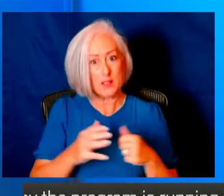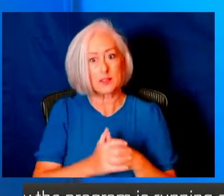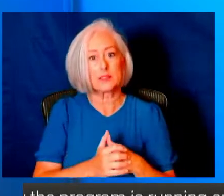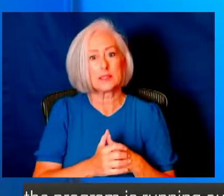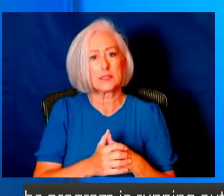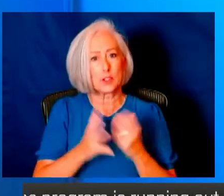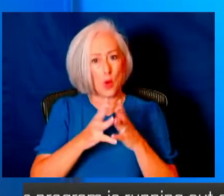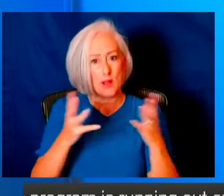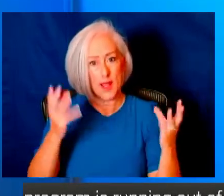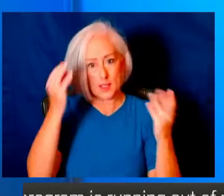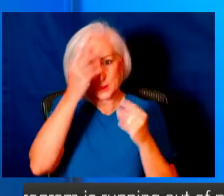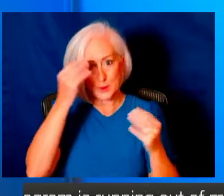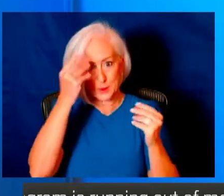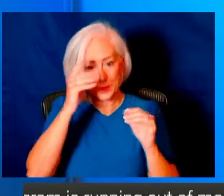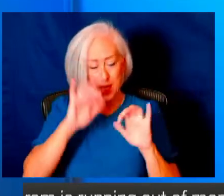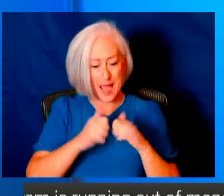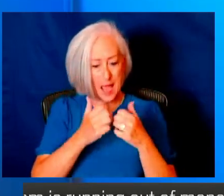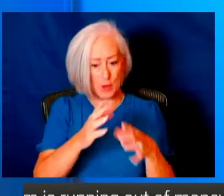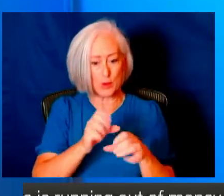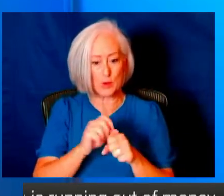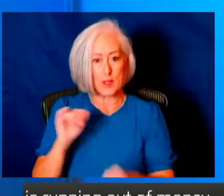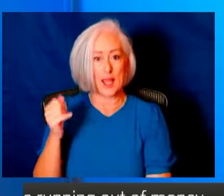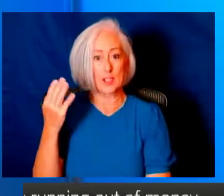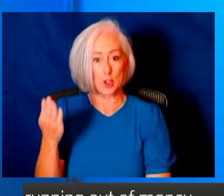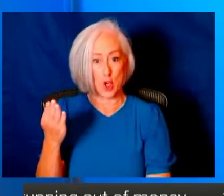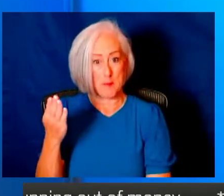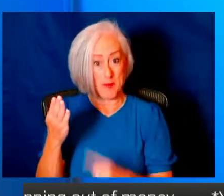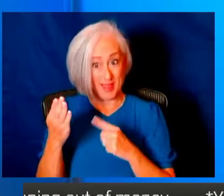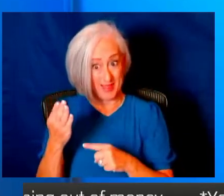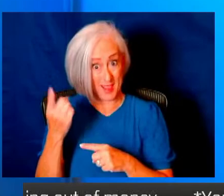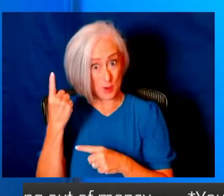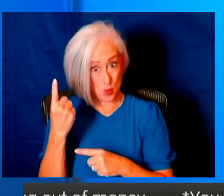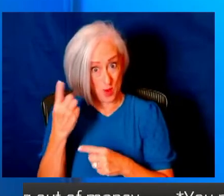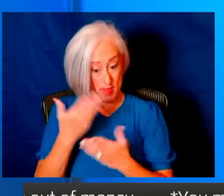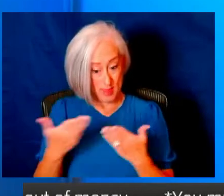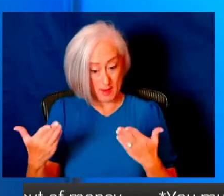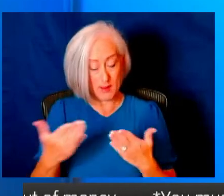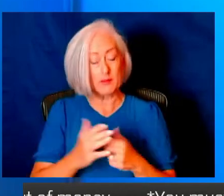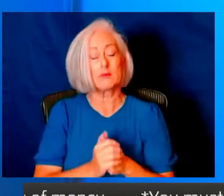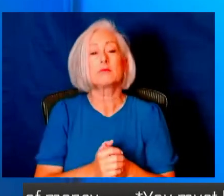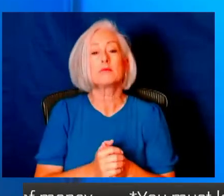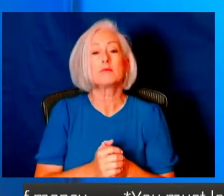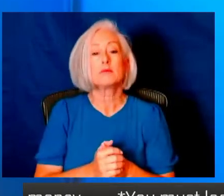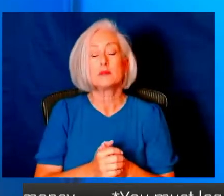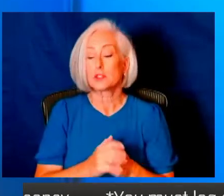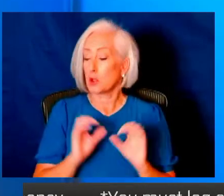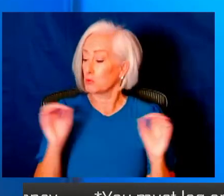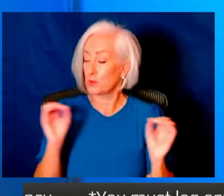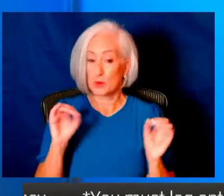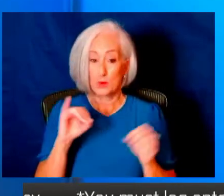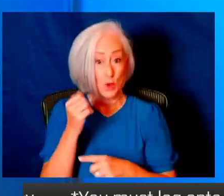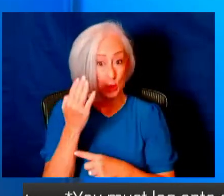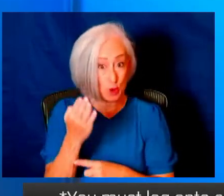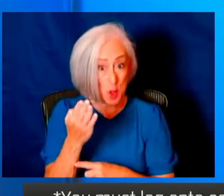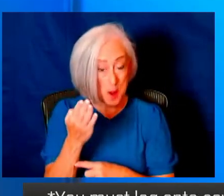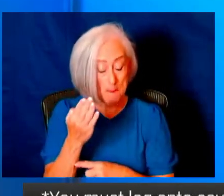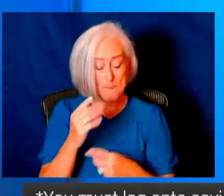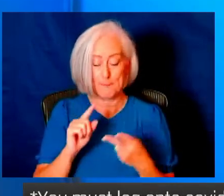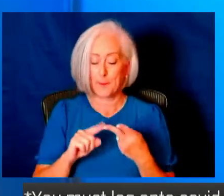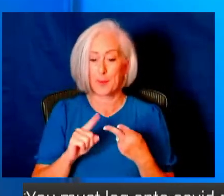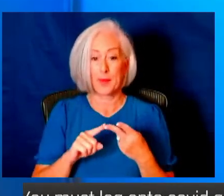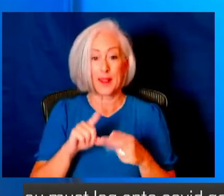even attempt to get a job. So that's a starting point. So they don't have jobs. They're unable to get